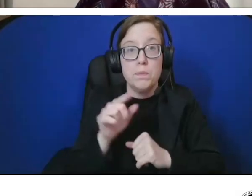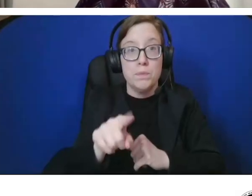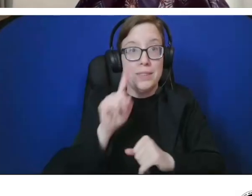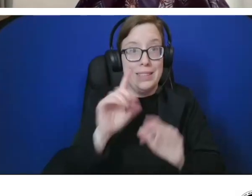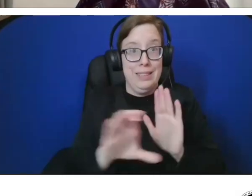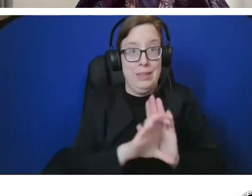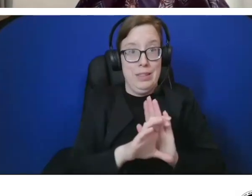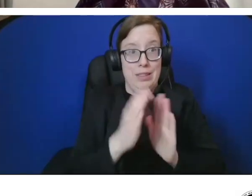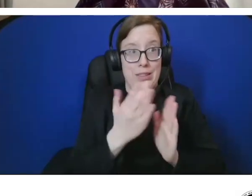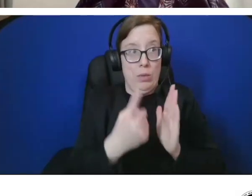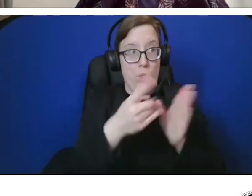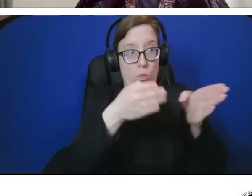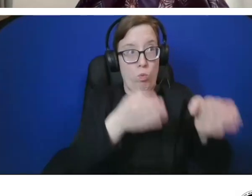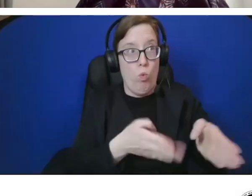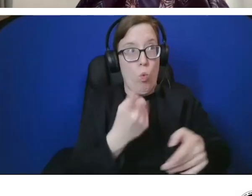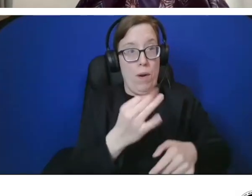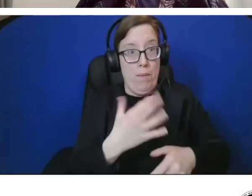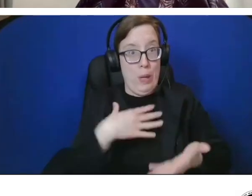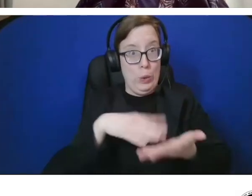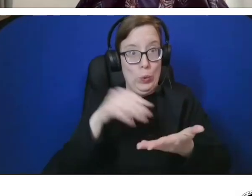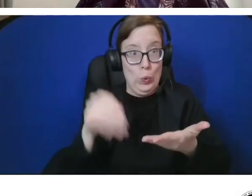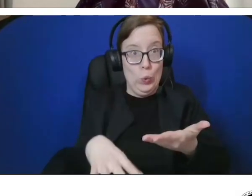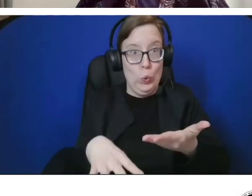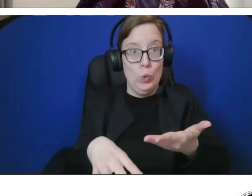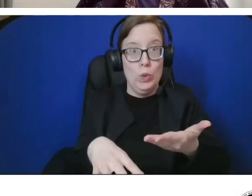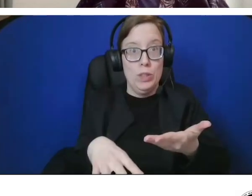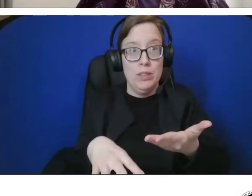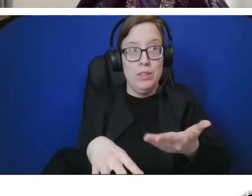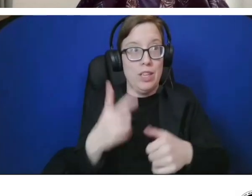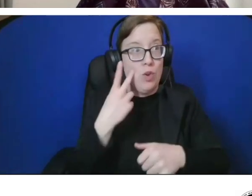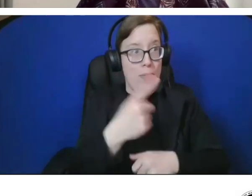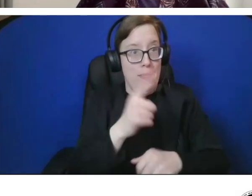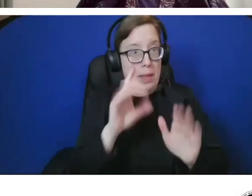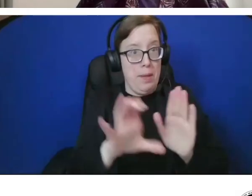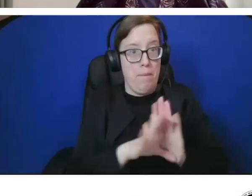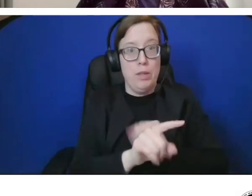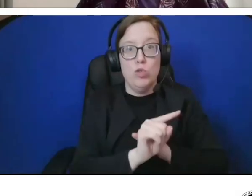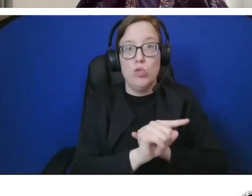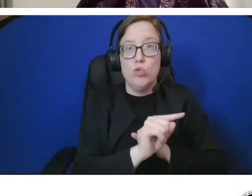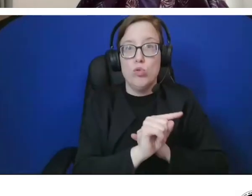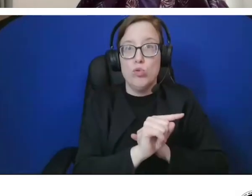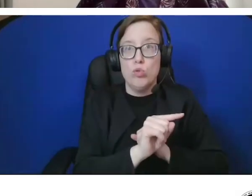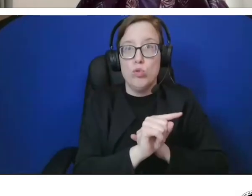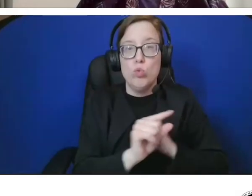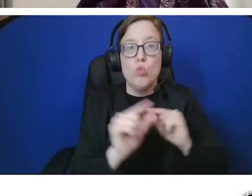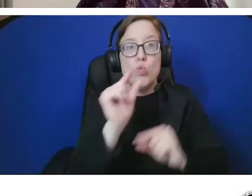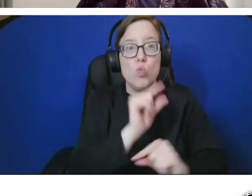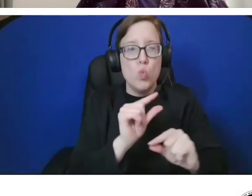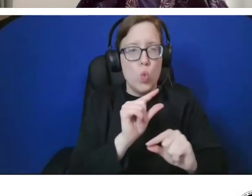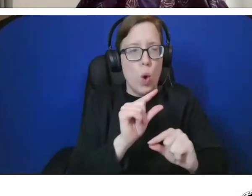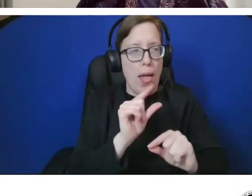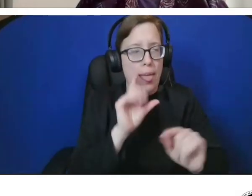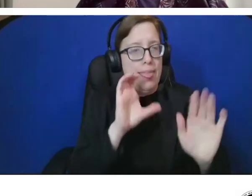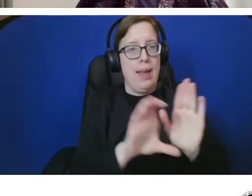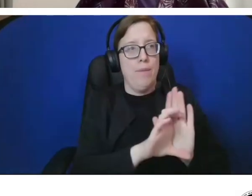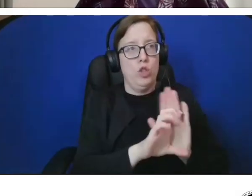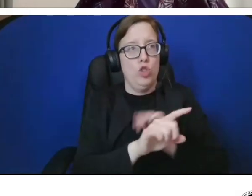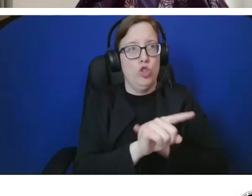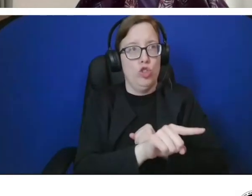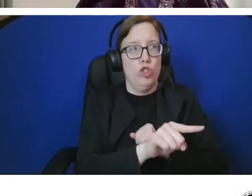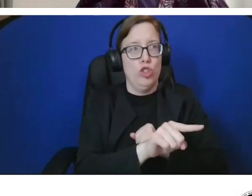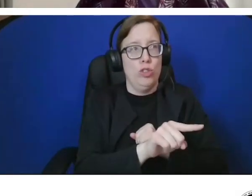So this is a picture of someone who was one of my students, and then I saw this picture on Google Images, I think it